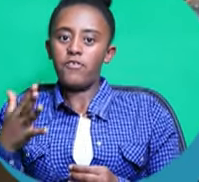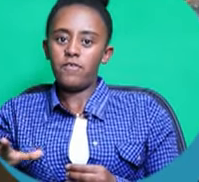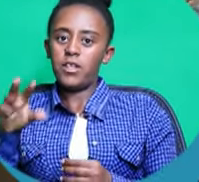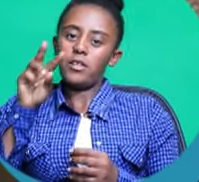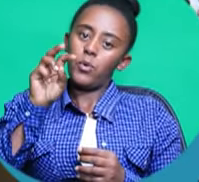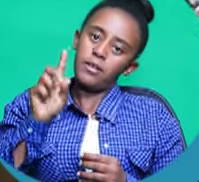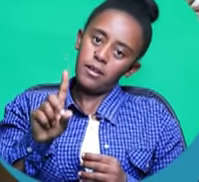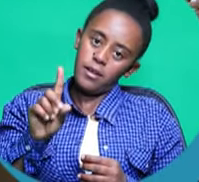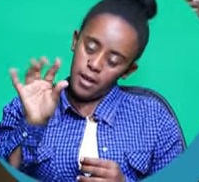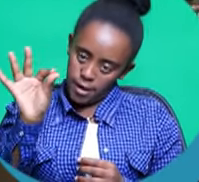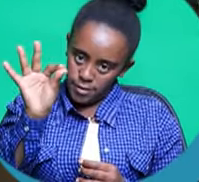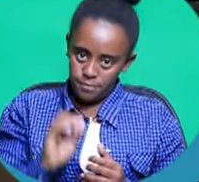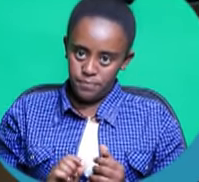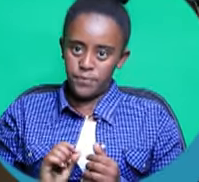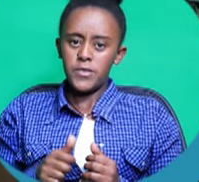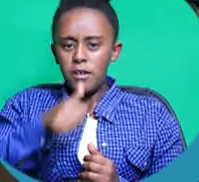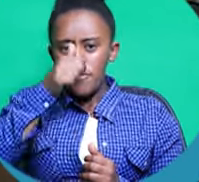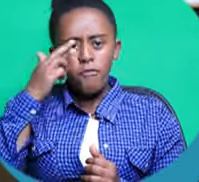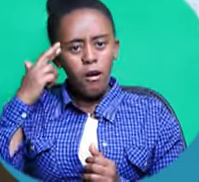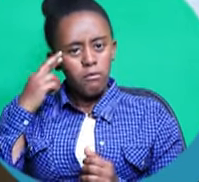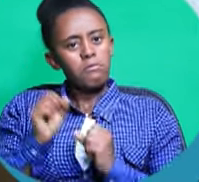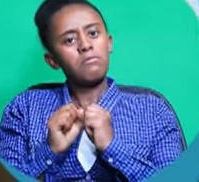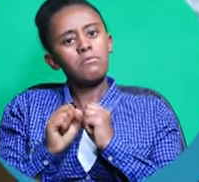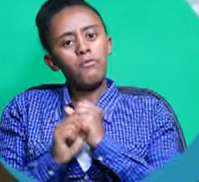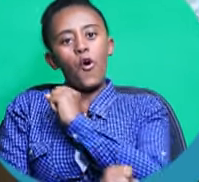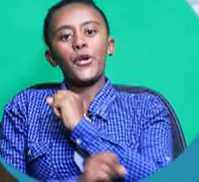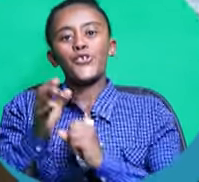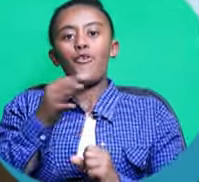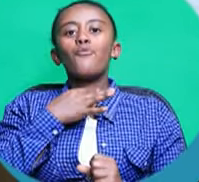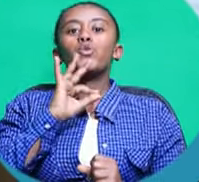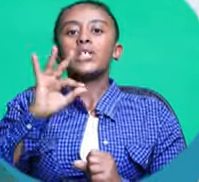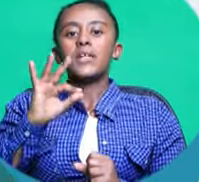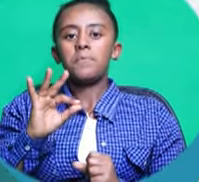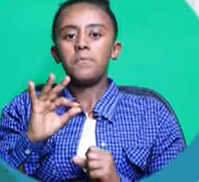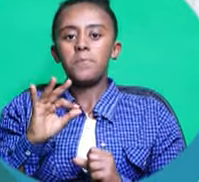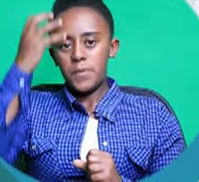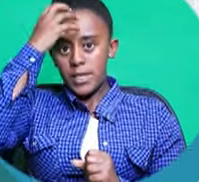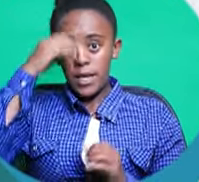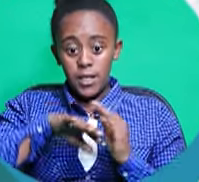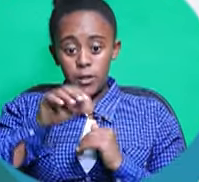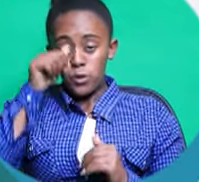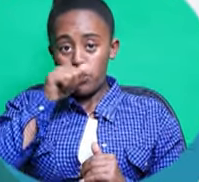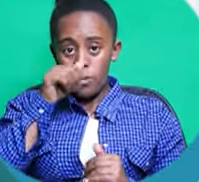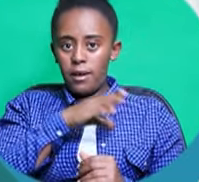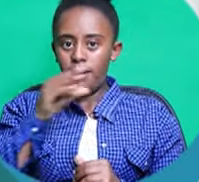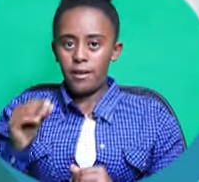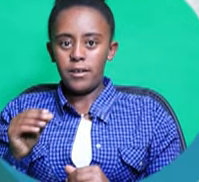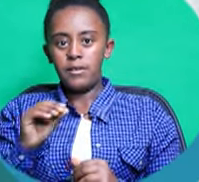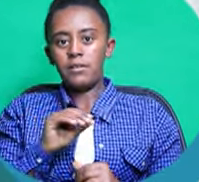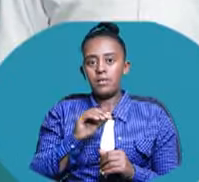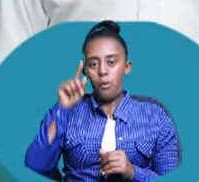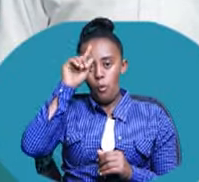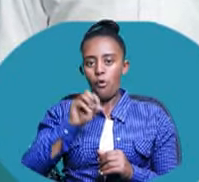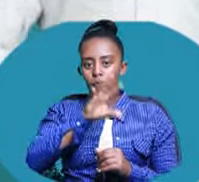1529. The main factor for the formation of Muslim state in Ethiopia region and the Horn of Africa was